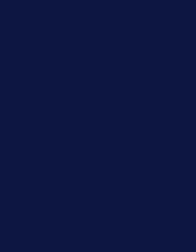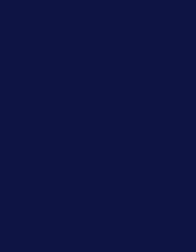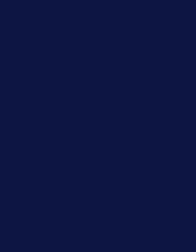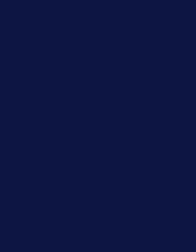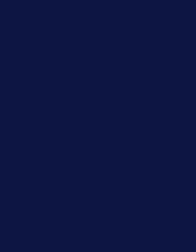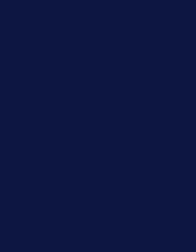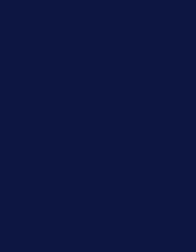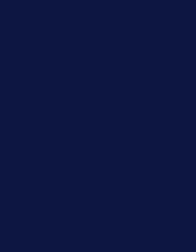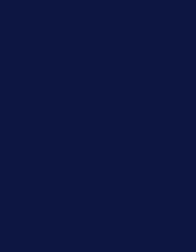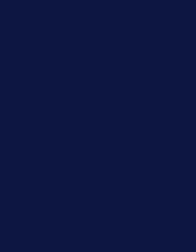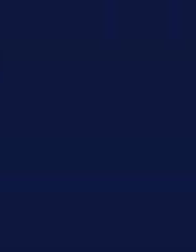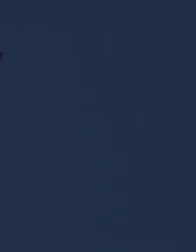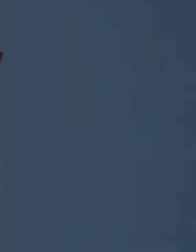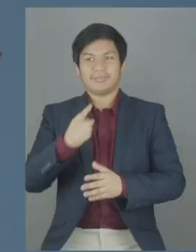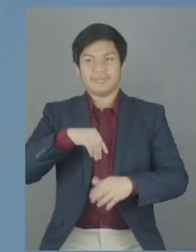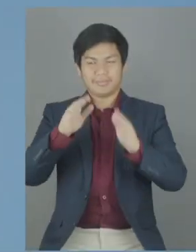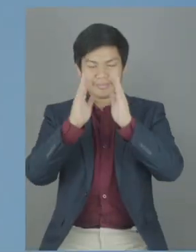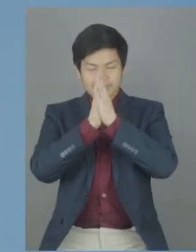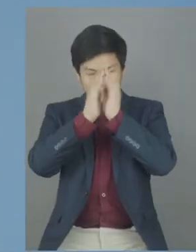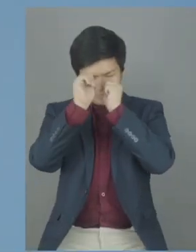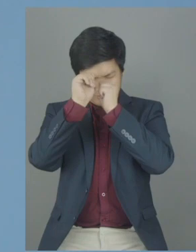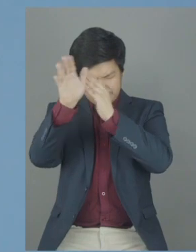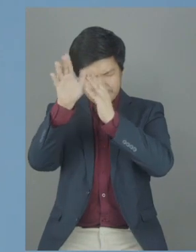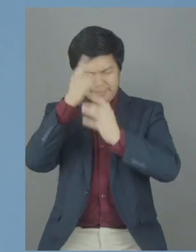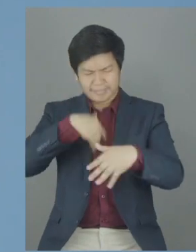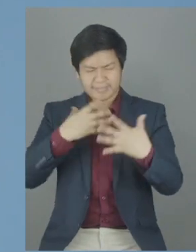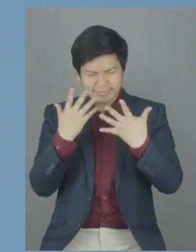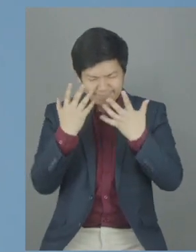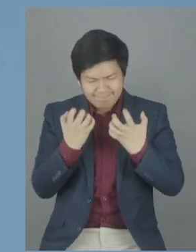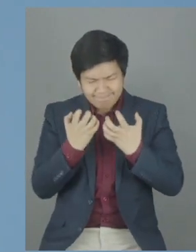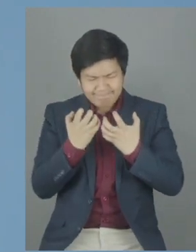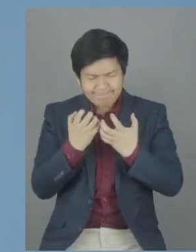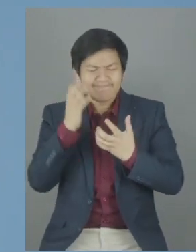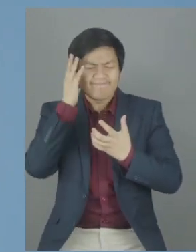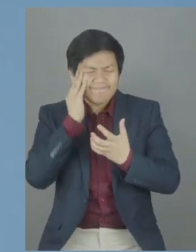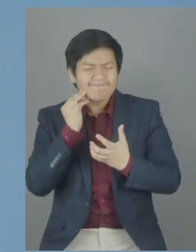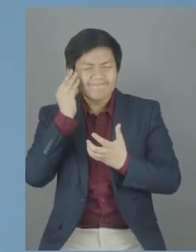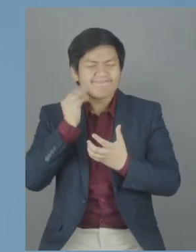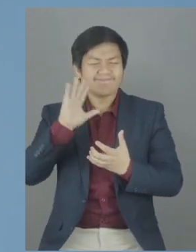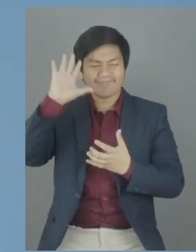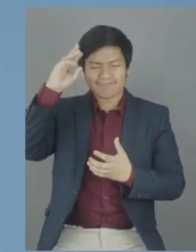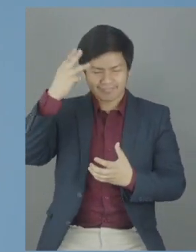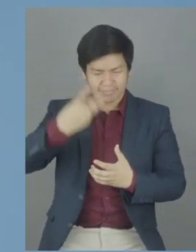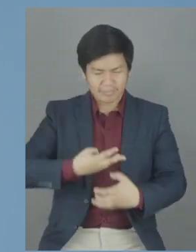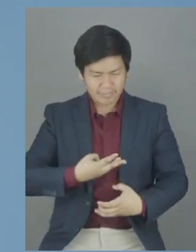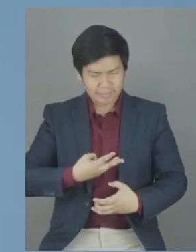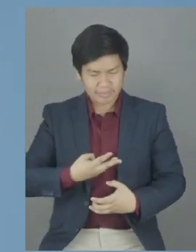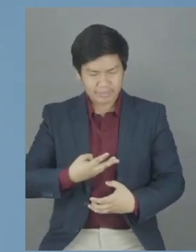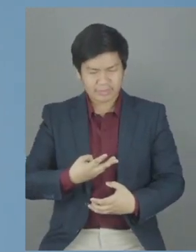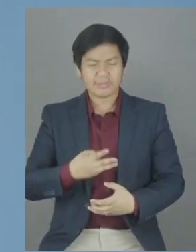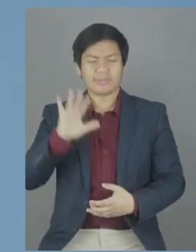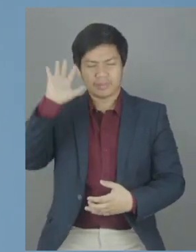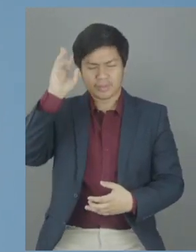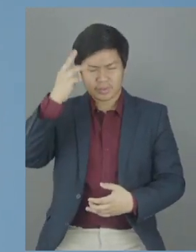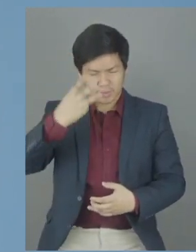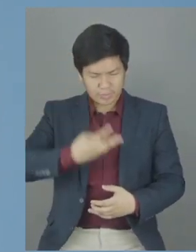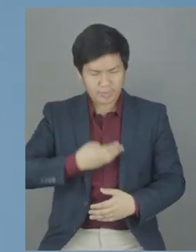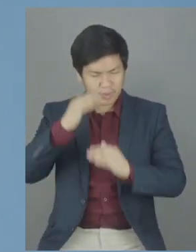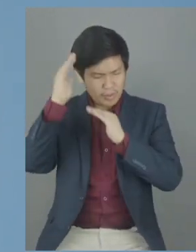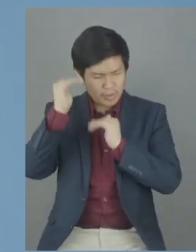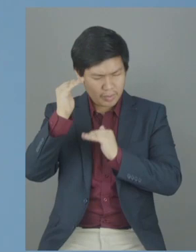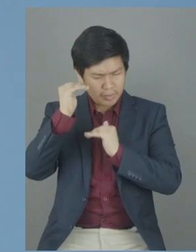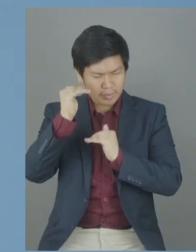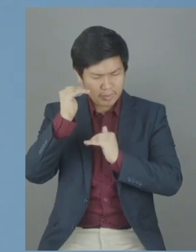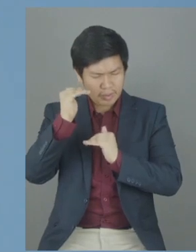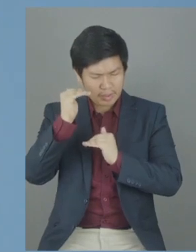Let me pray. Father, we long to experience your welcome. And that welcome, we hope, would